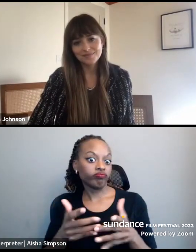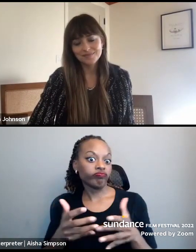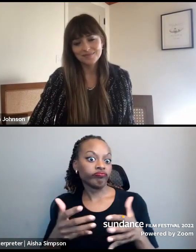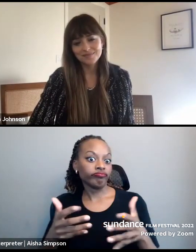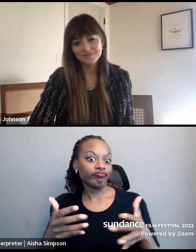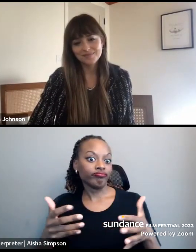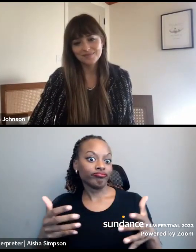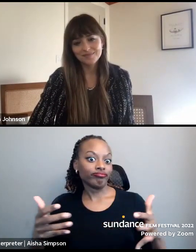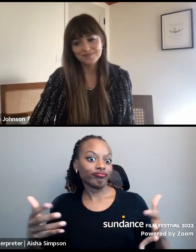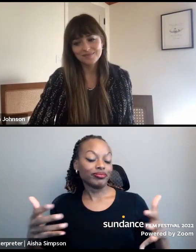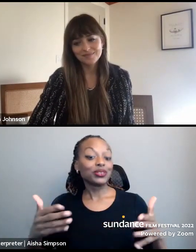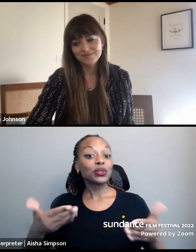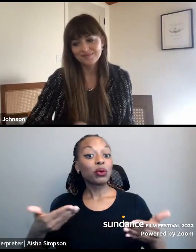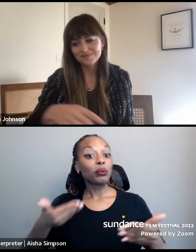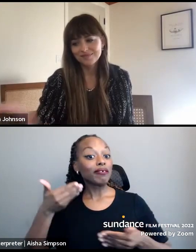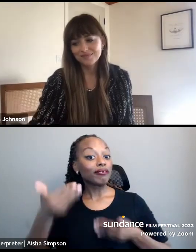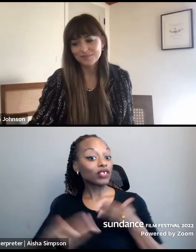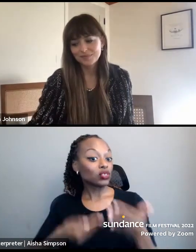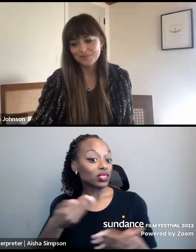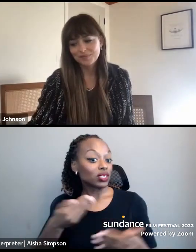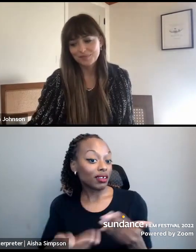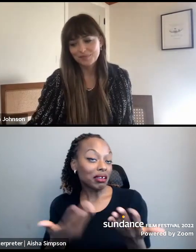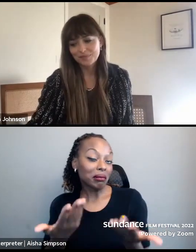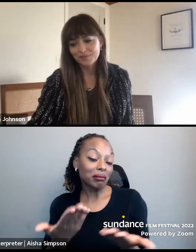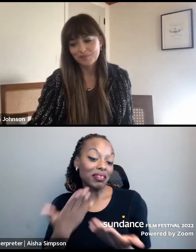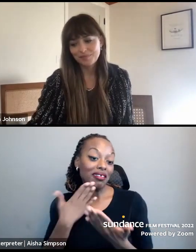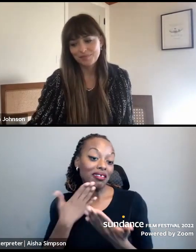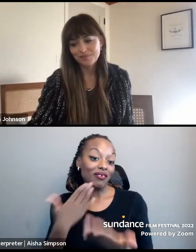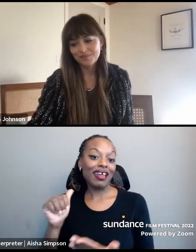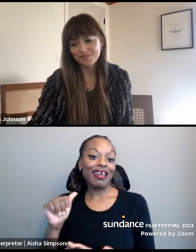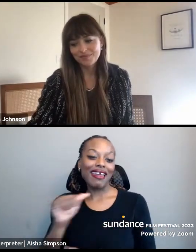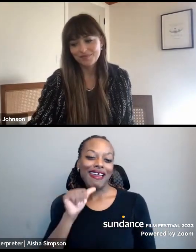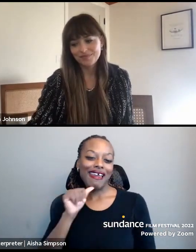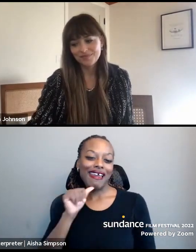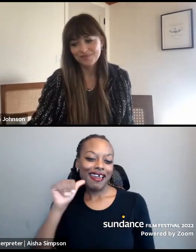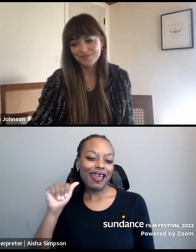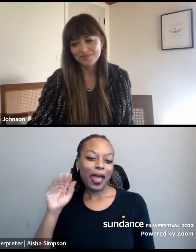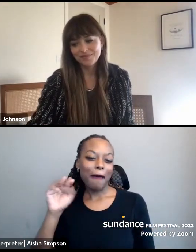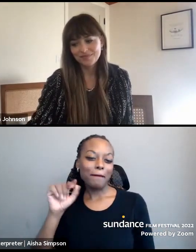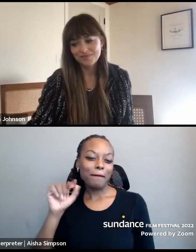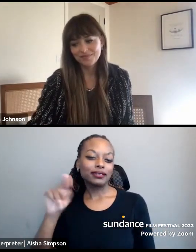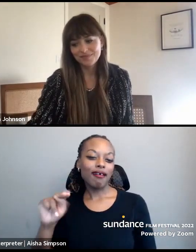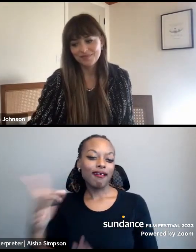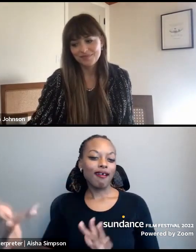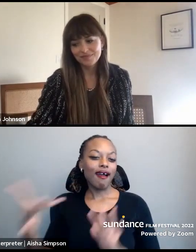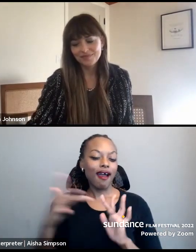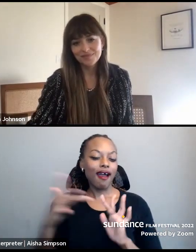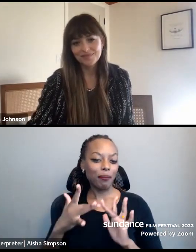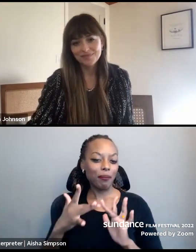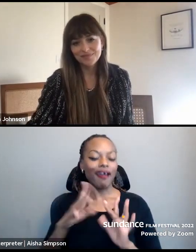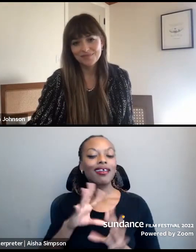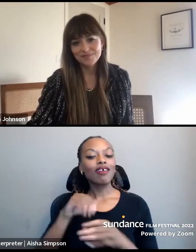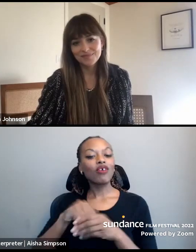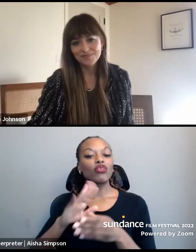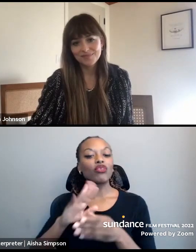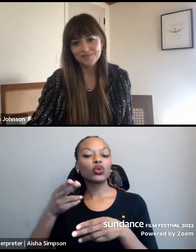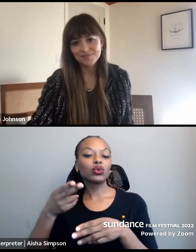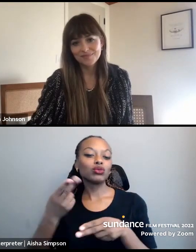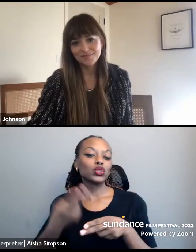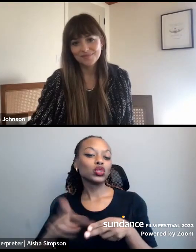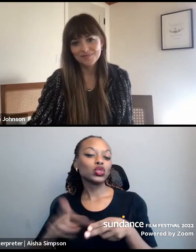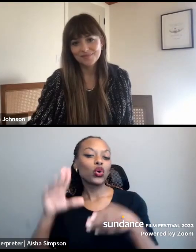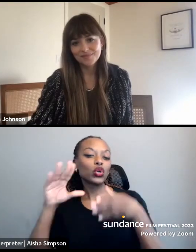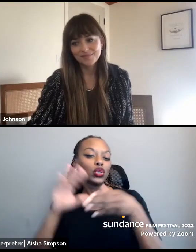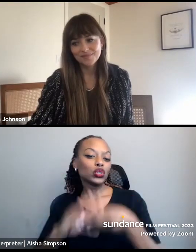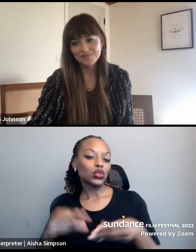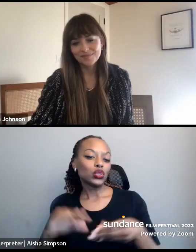so eventually, thankfully, Amazon reached out to me to do a part of their short stories collection of the Lady